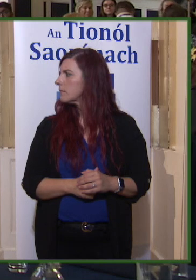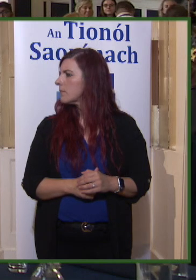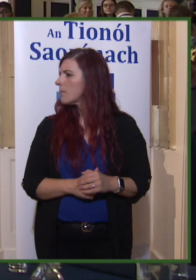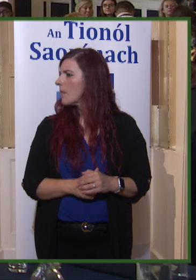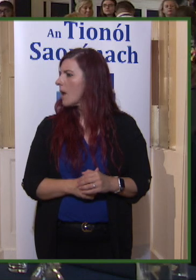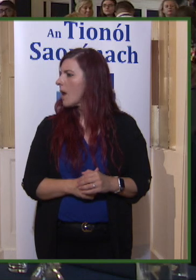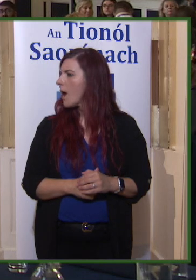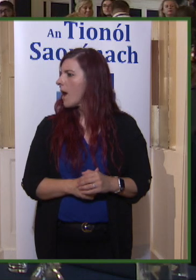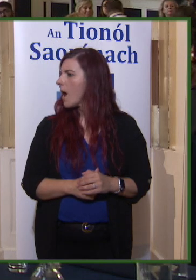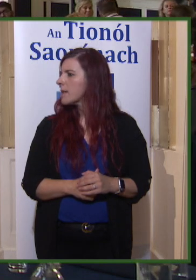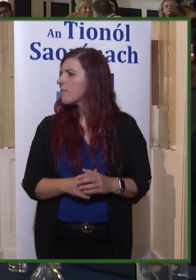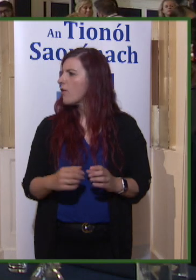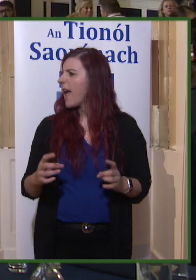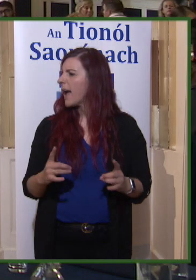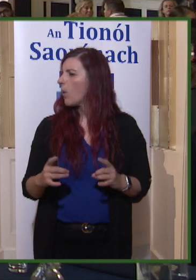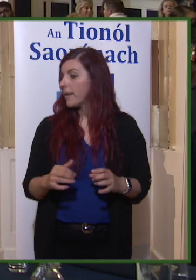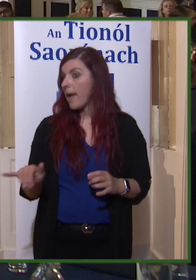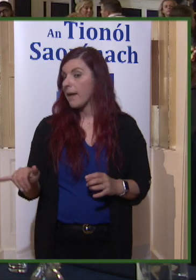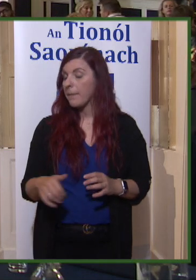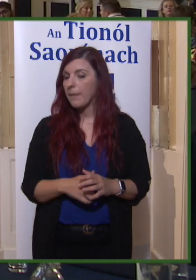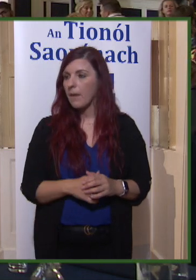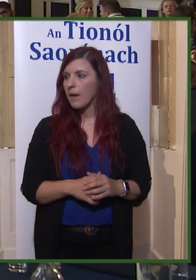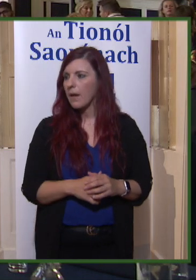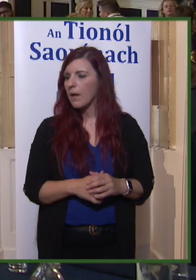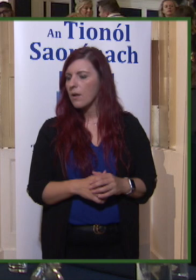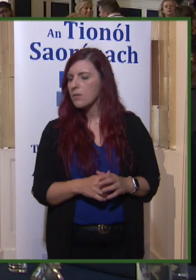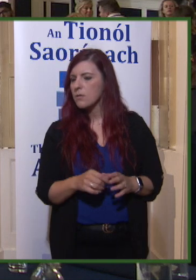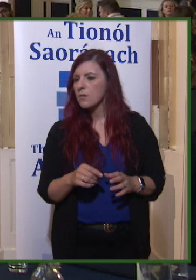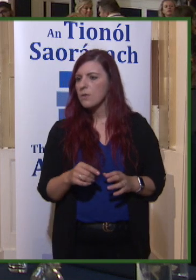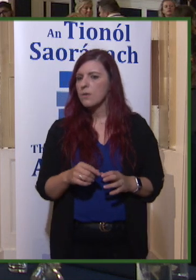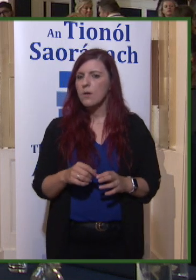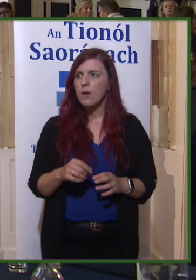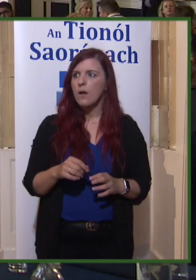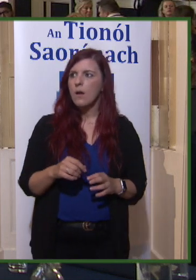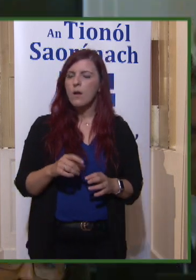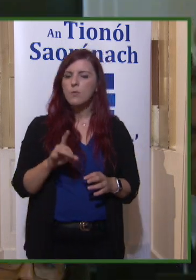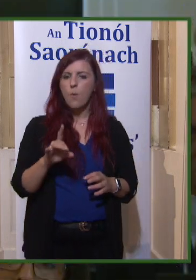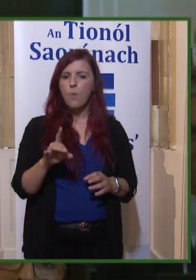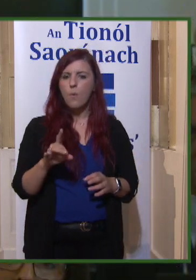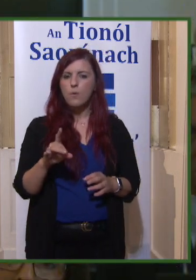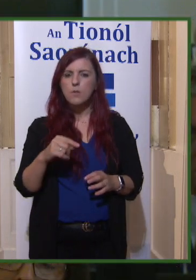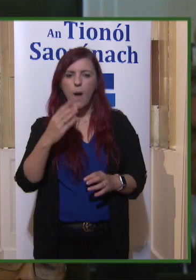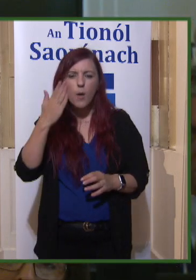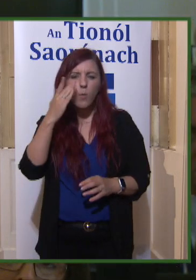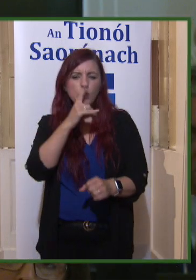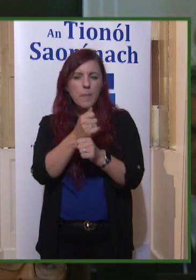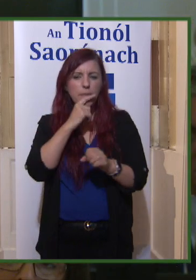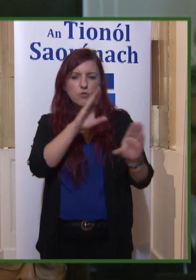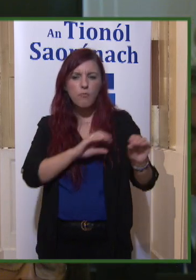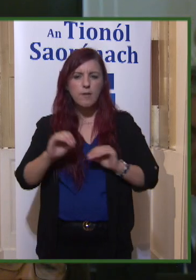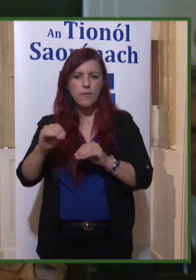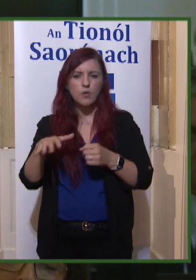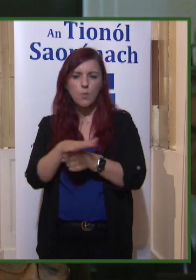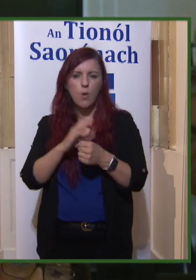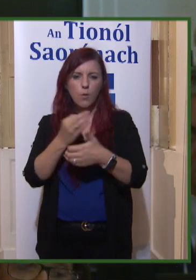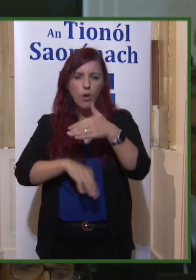just to, I suppose, because our terms of reference talk about a transfer of power to local government, as well as the